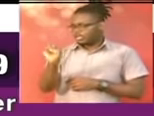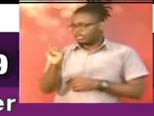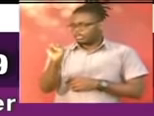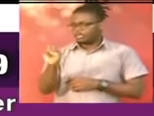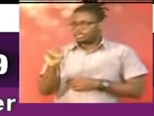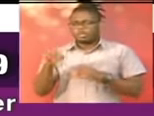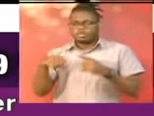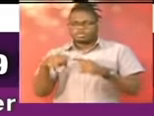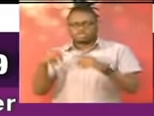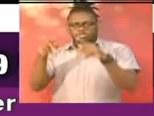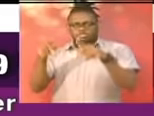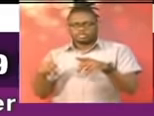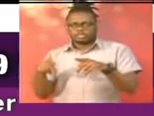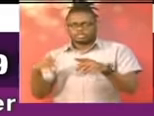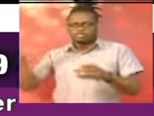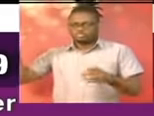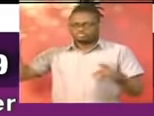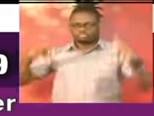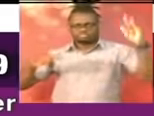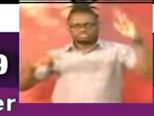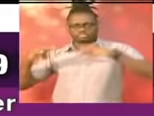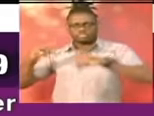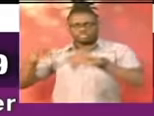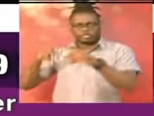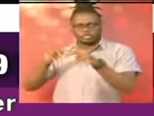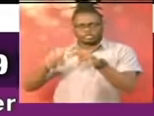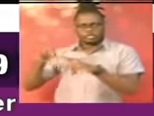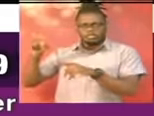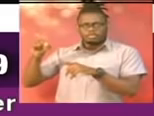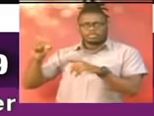reopen. Now, persons